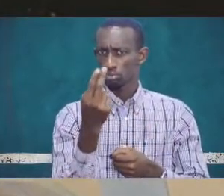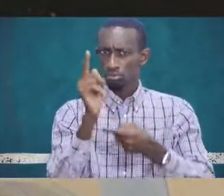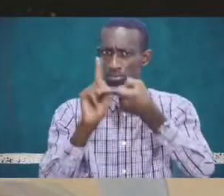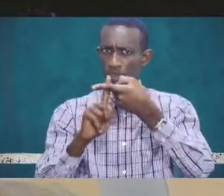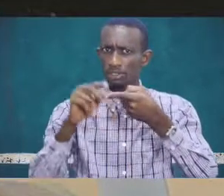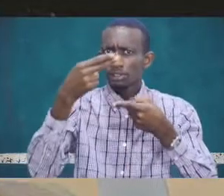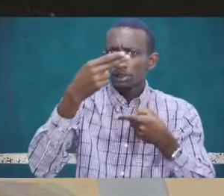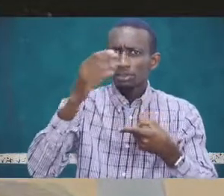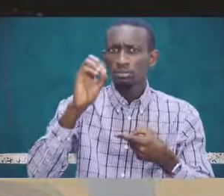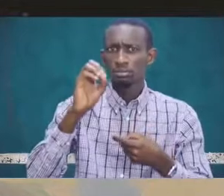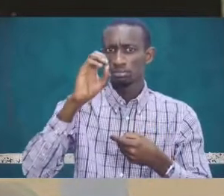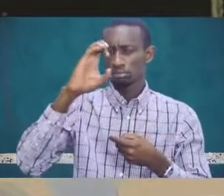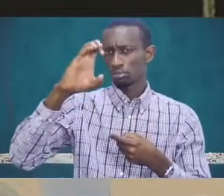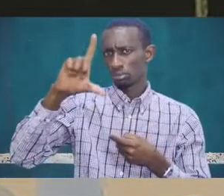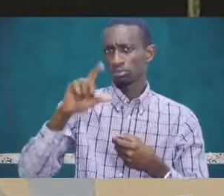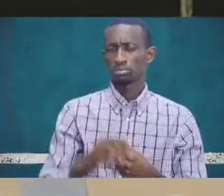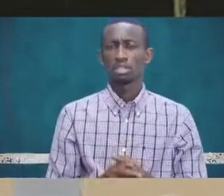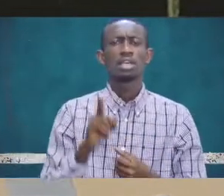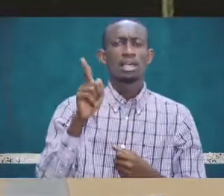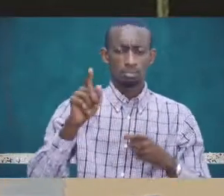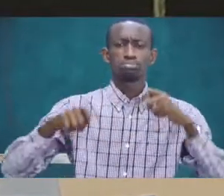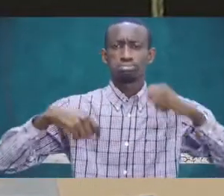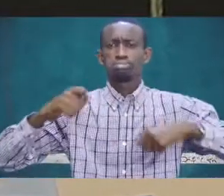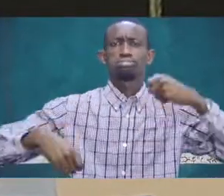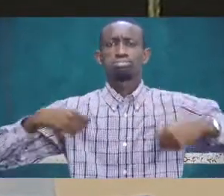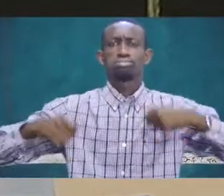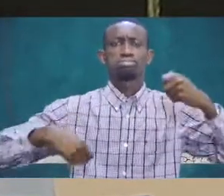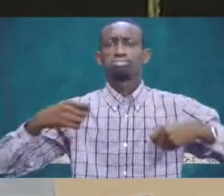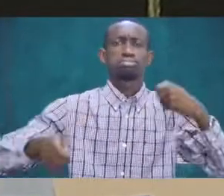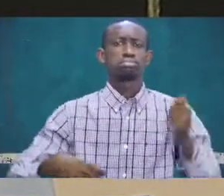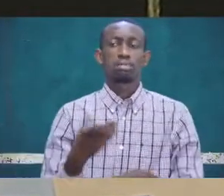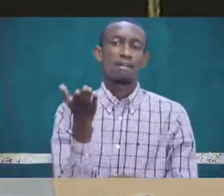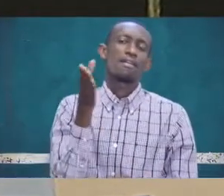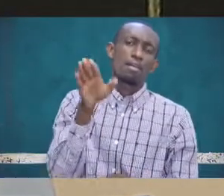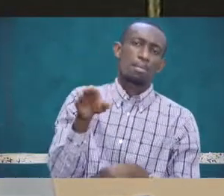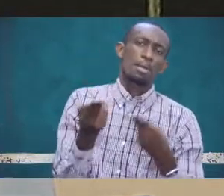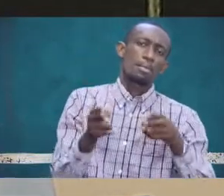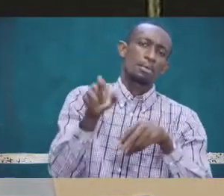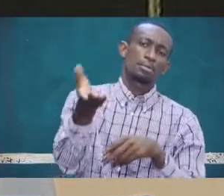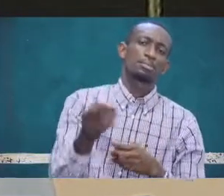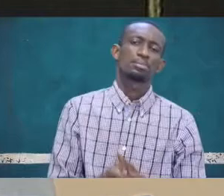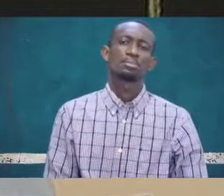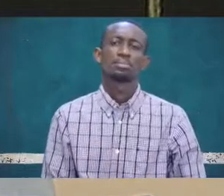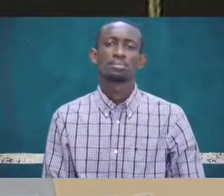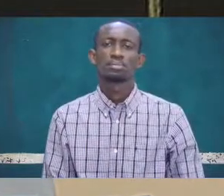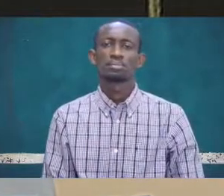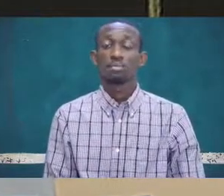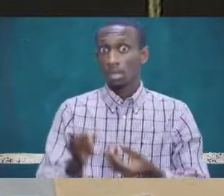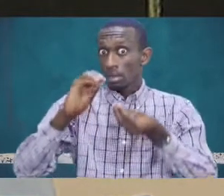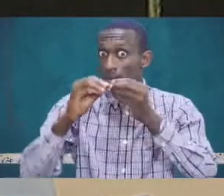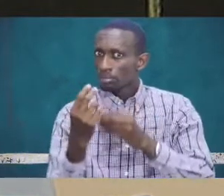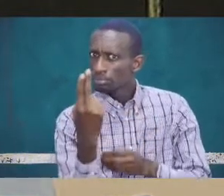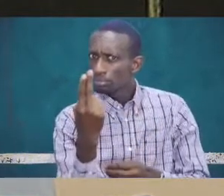chloride gas. So this is the reaction that takes place. That is a complete reaction. So Roman number